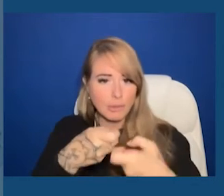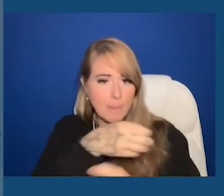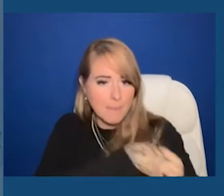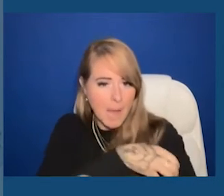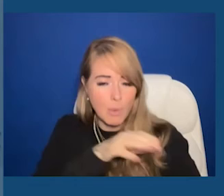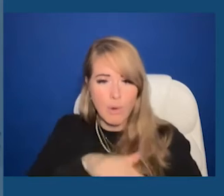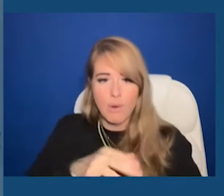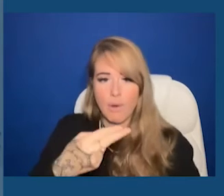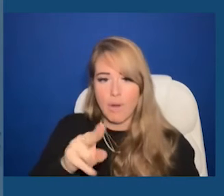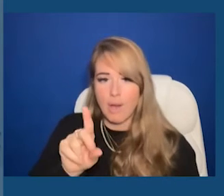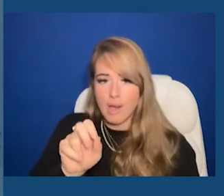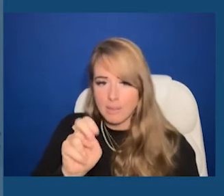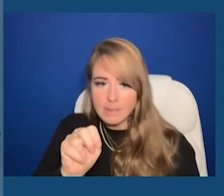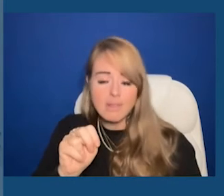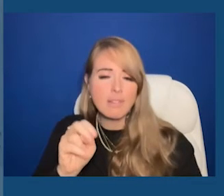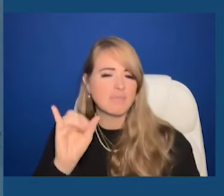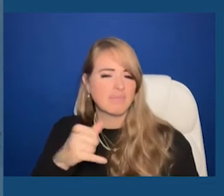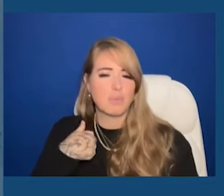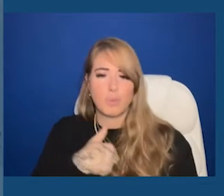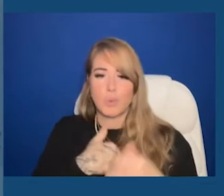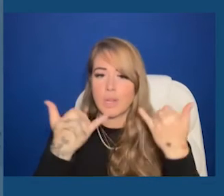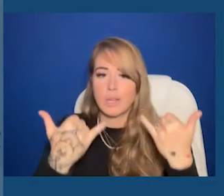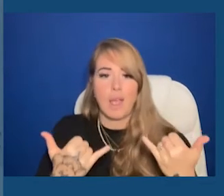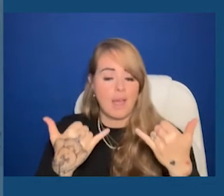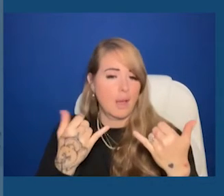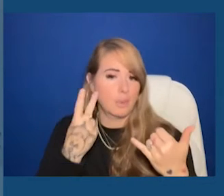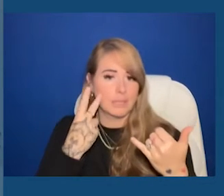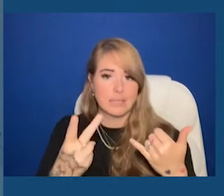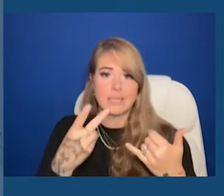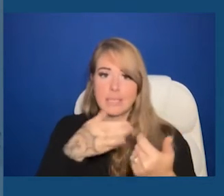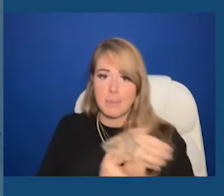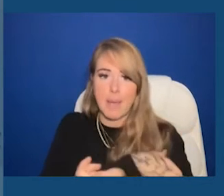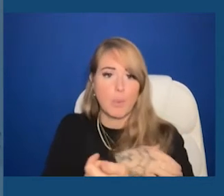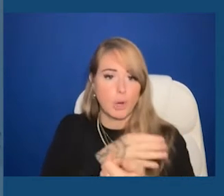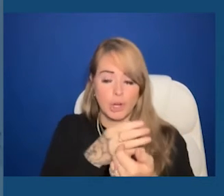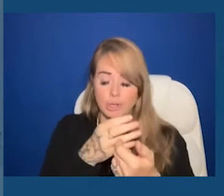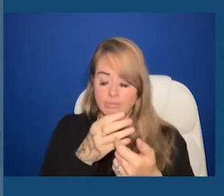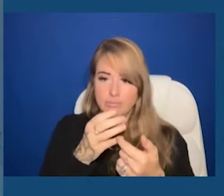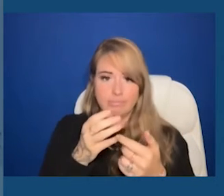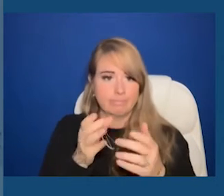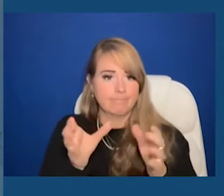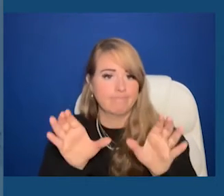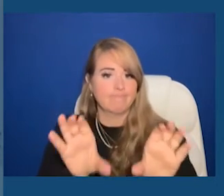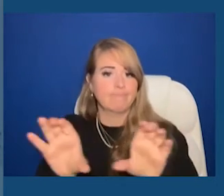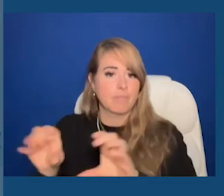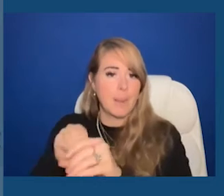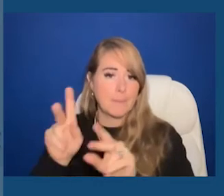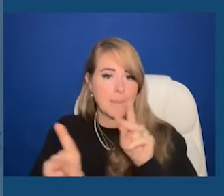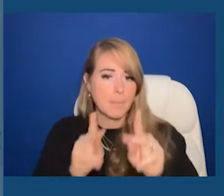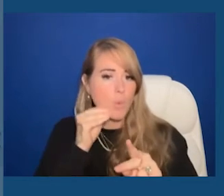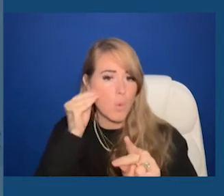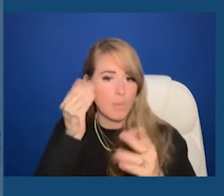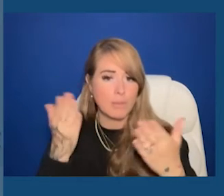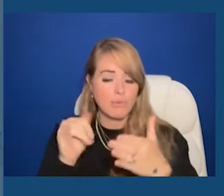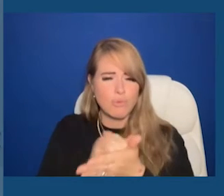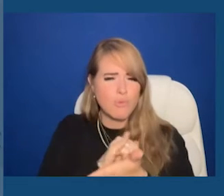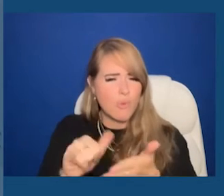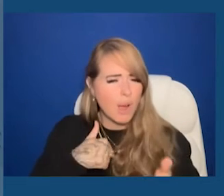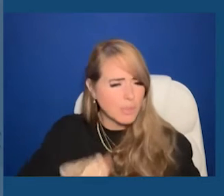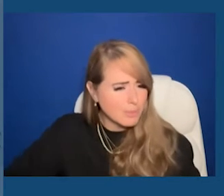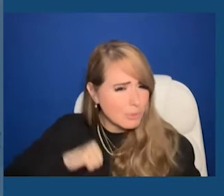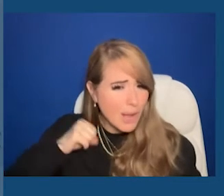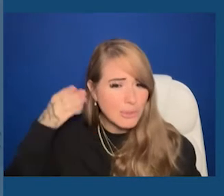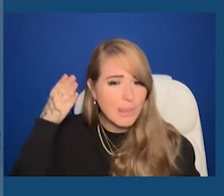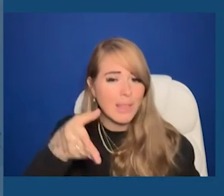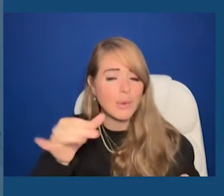generated in Quebec, right down to power people's homes right here in New York. And I was so proud to be there for